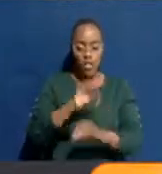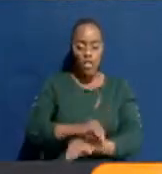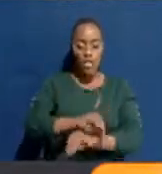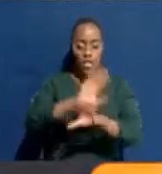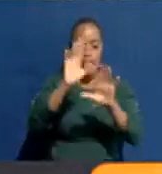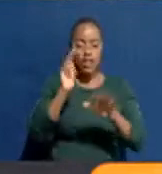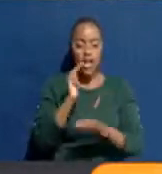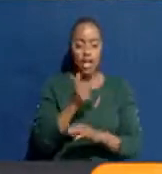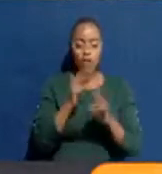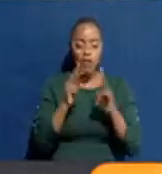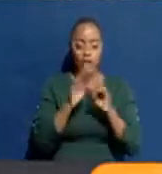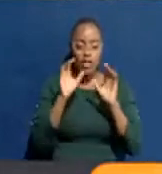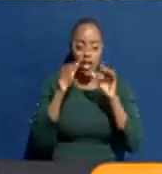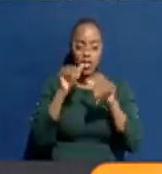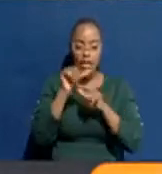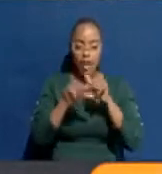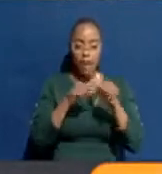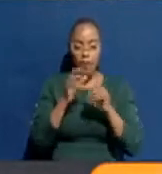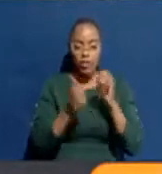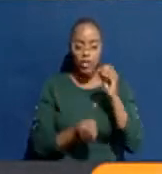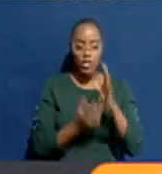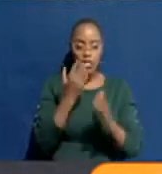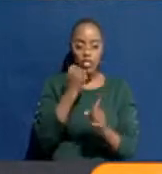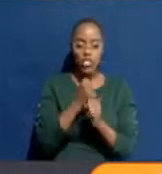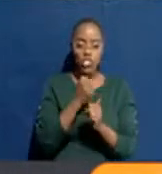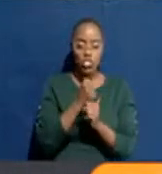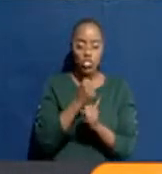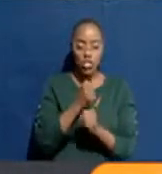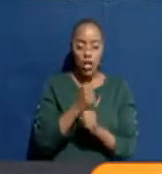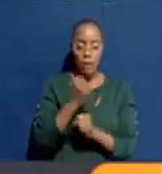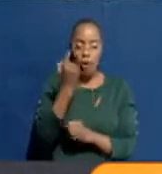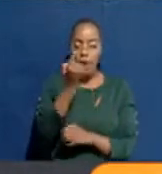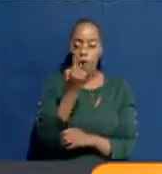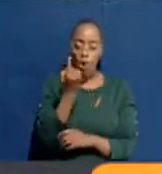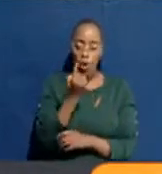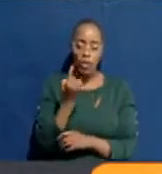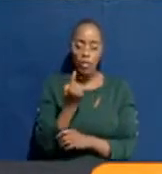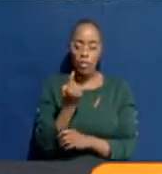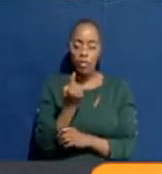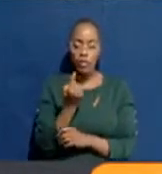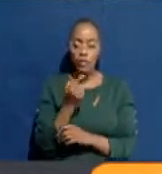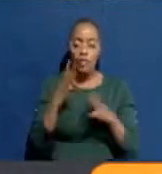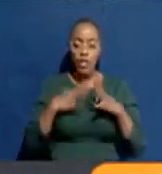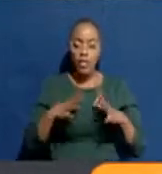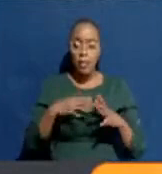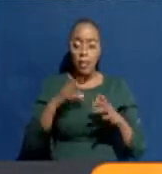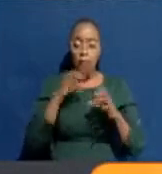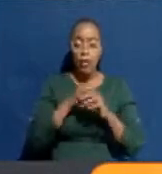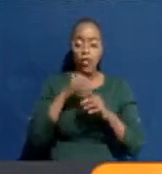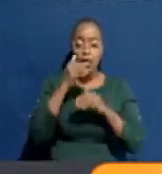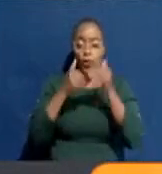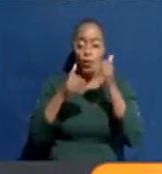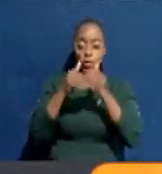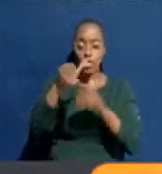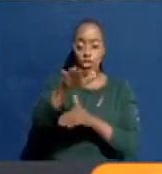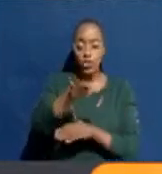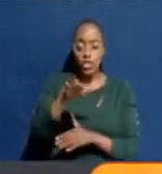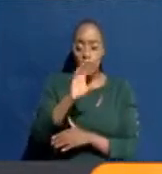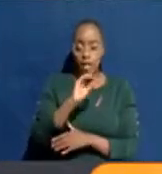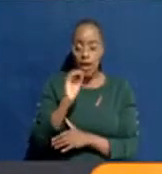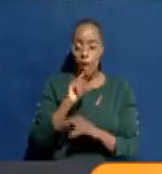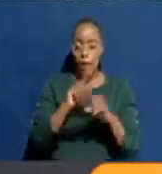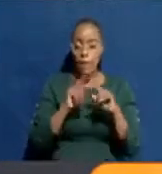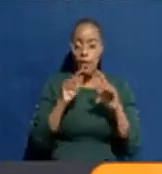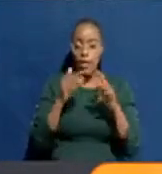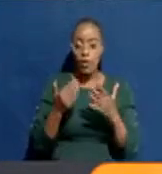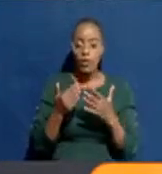are very categorical about creating jobs, not just in terms of people in the construction site, mm-hmm. but also in